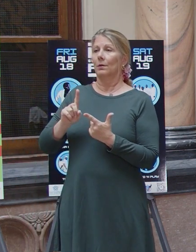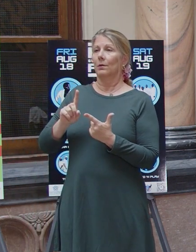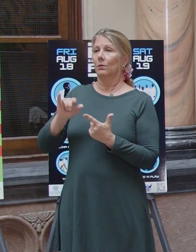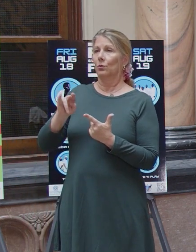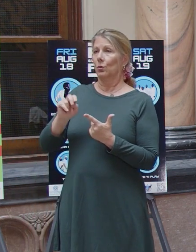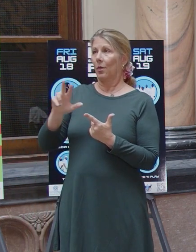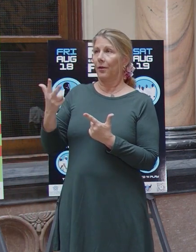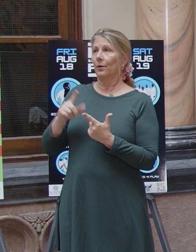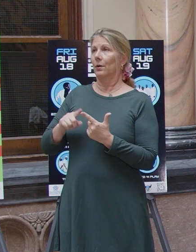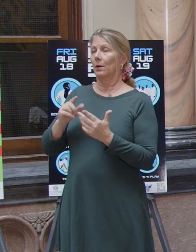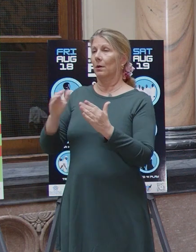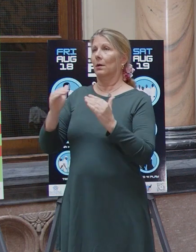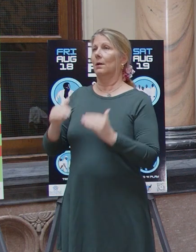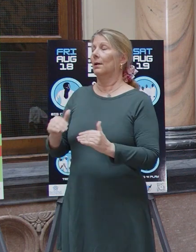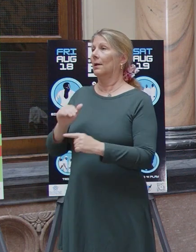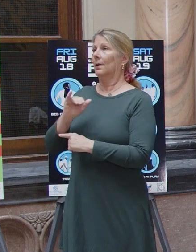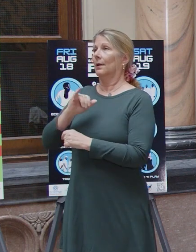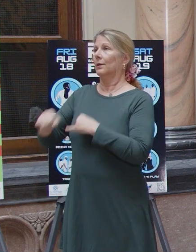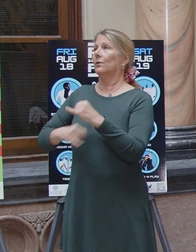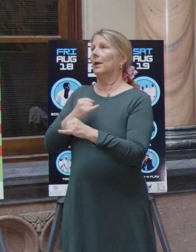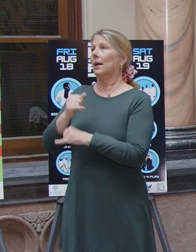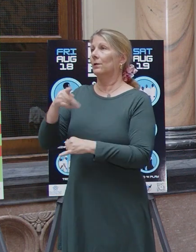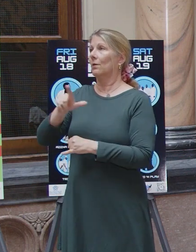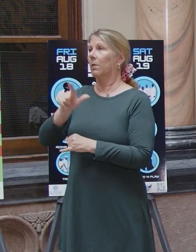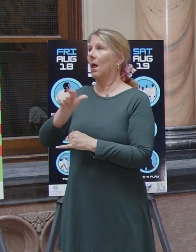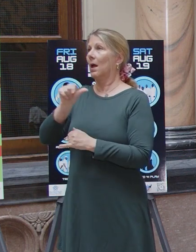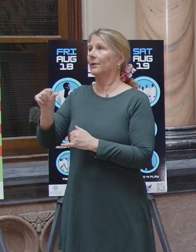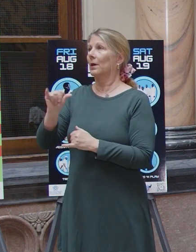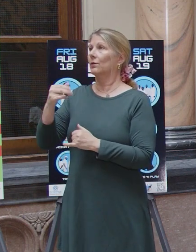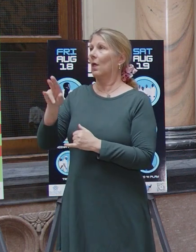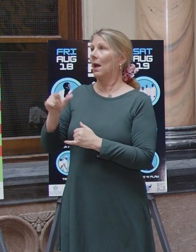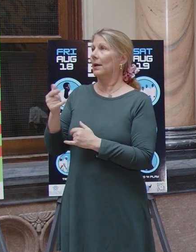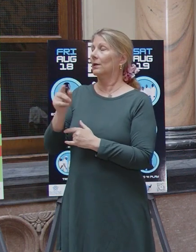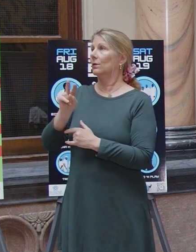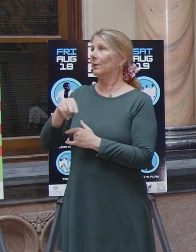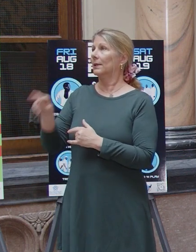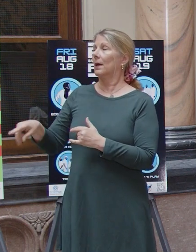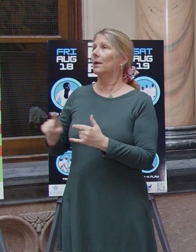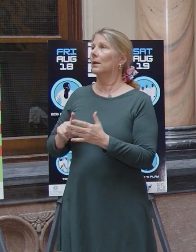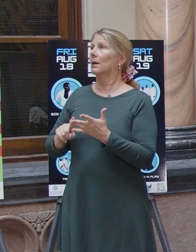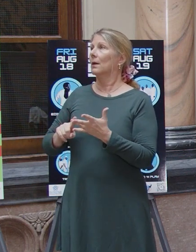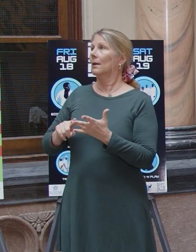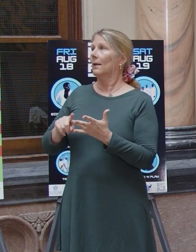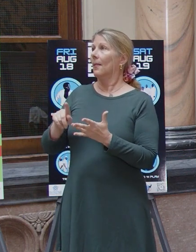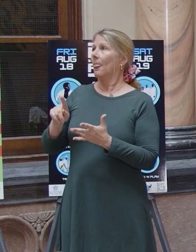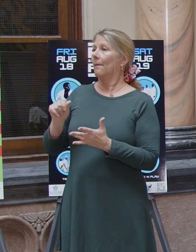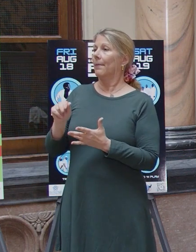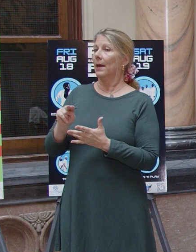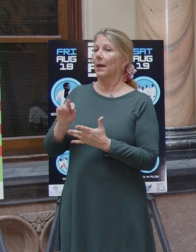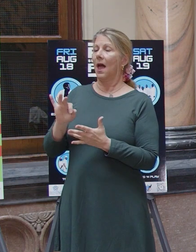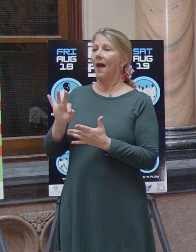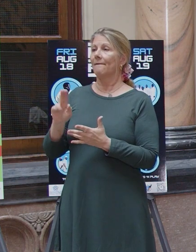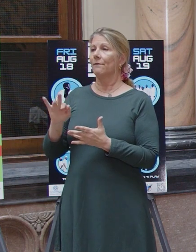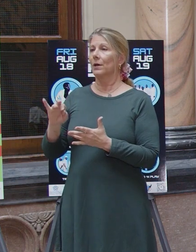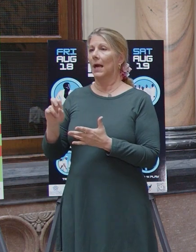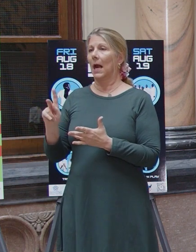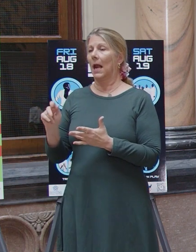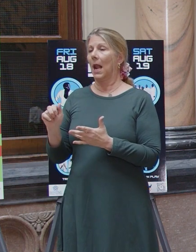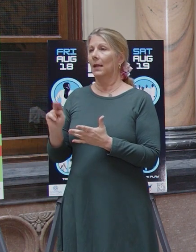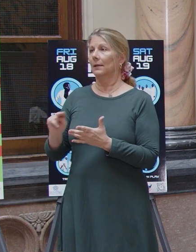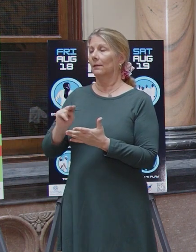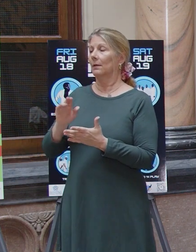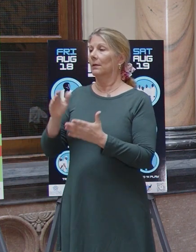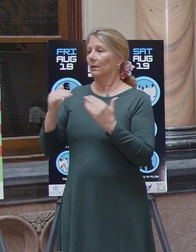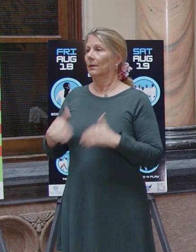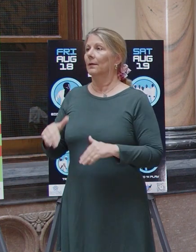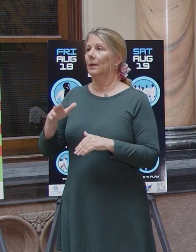corner. International Plaza on July 22nd. The Pan African Festival on August 5th, and the Gant R Center on